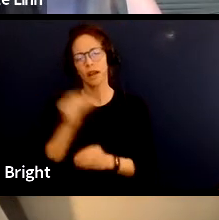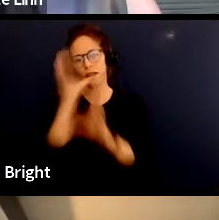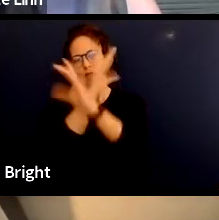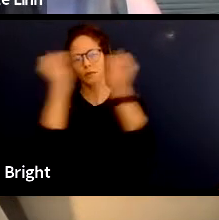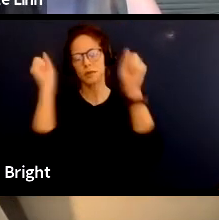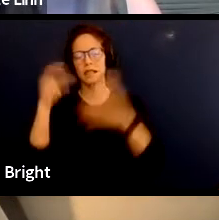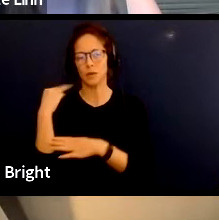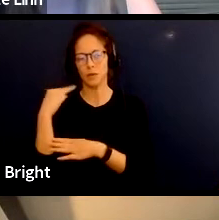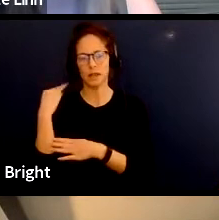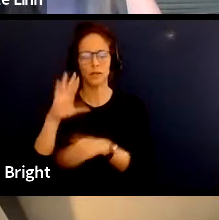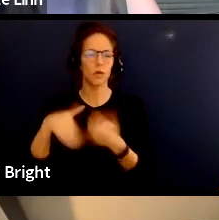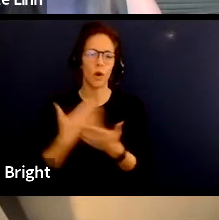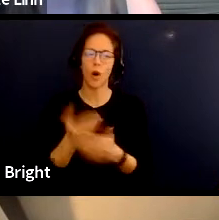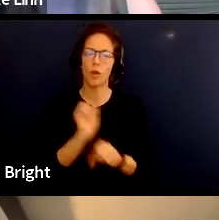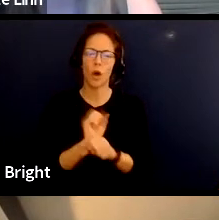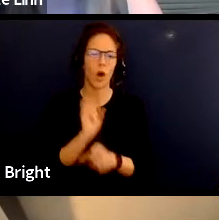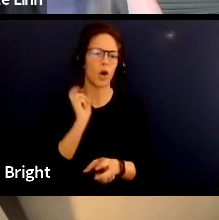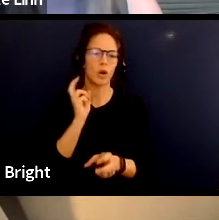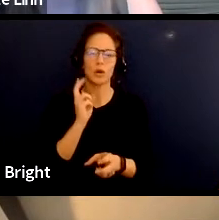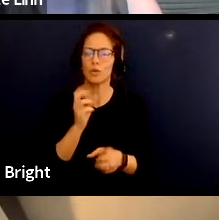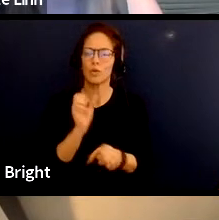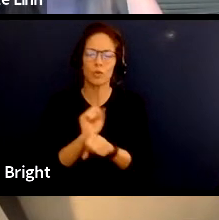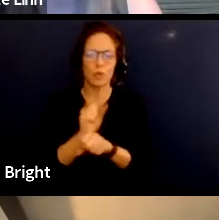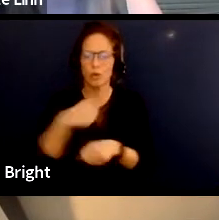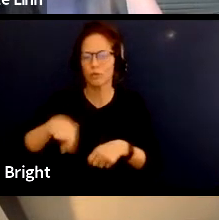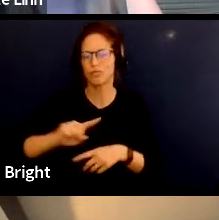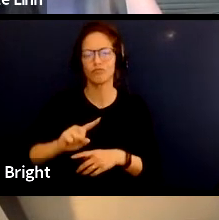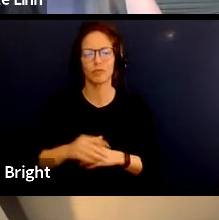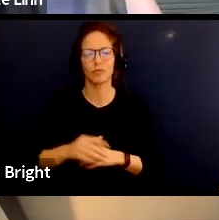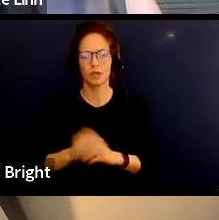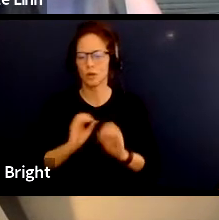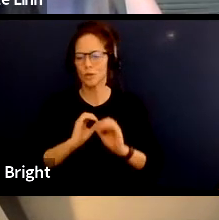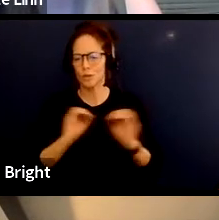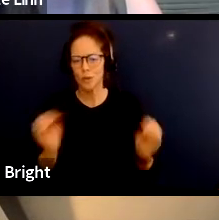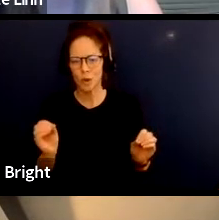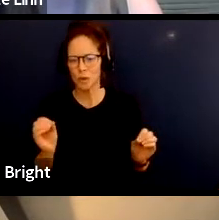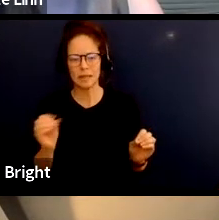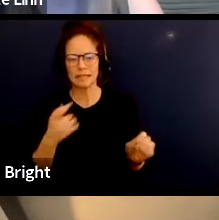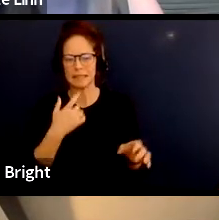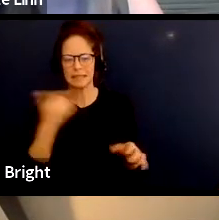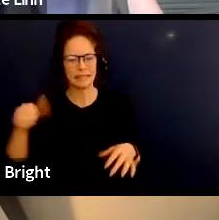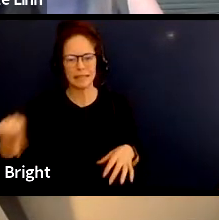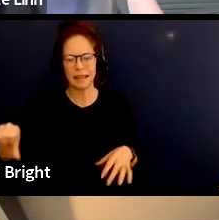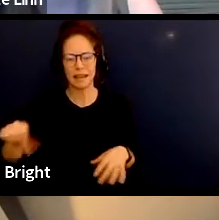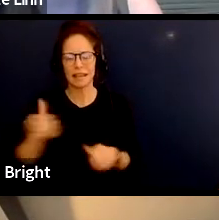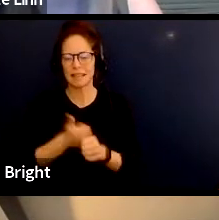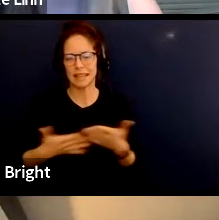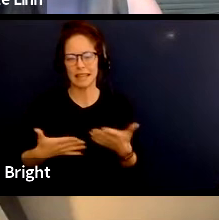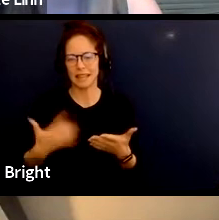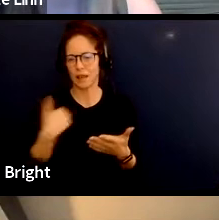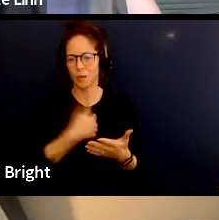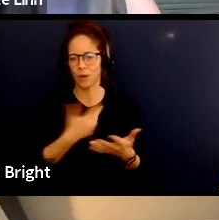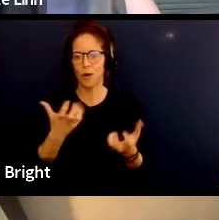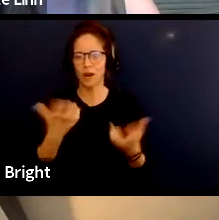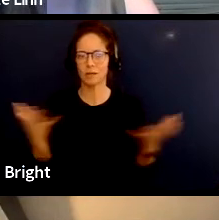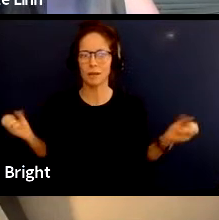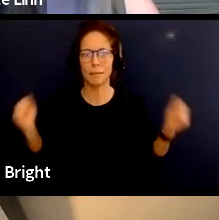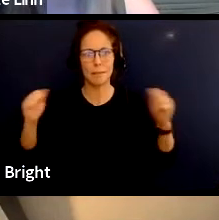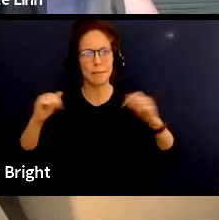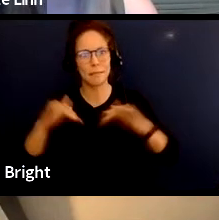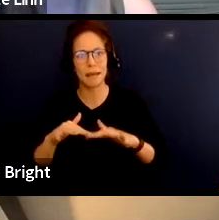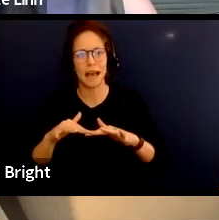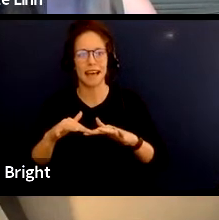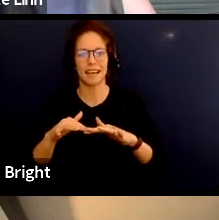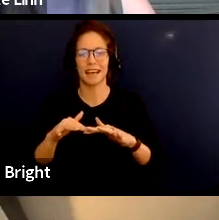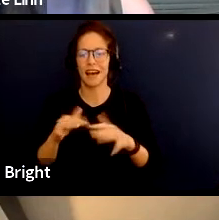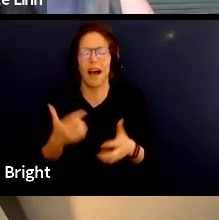currently undertaking. No one denies that teachers and students would prefer to be meeting in person. I assure you, there's no